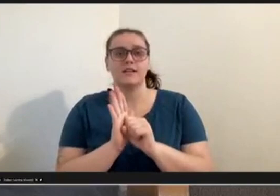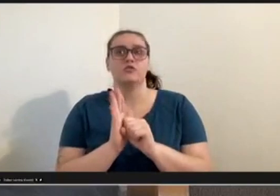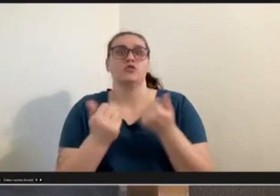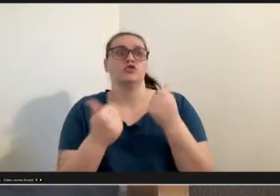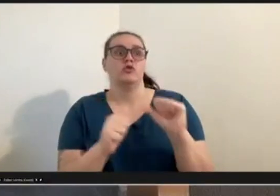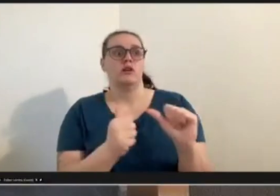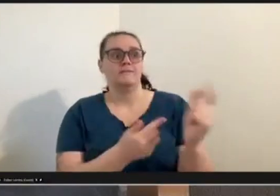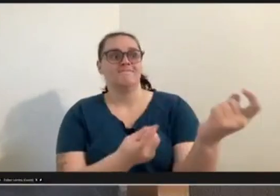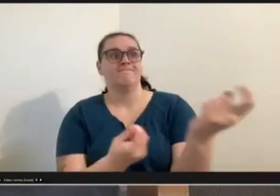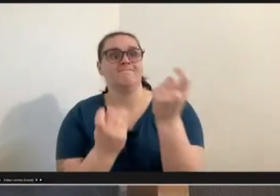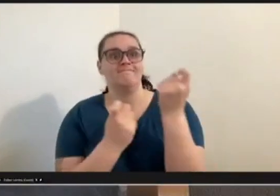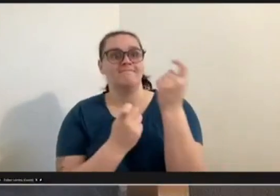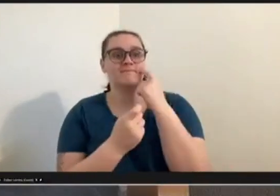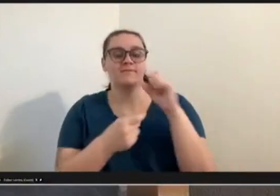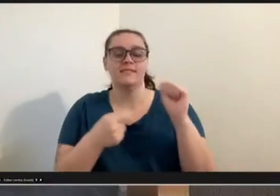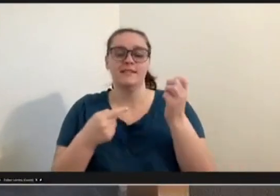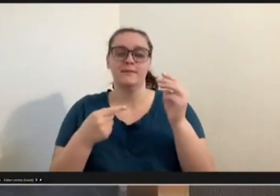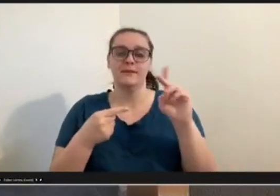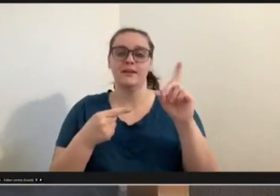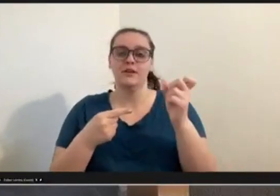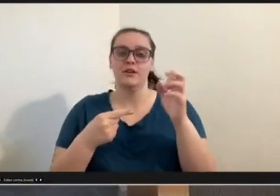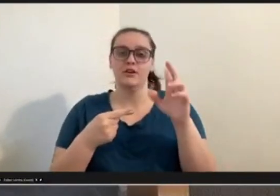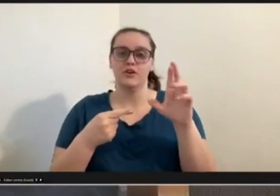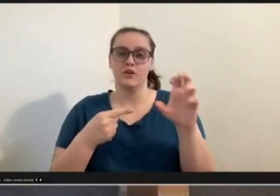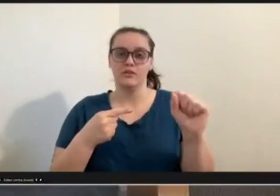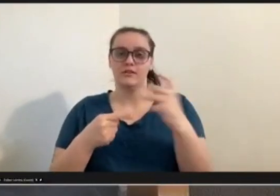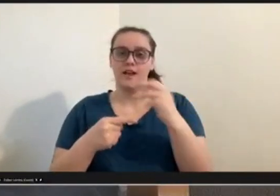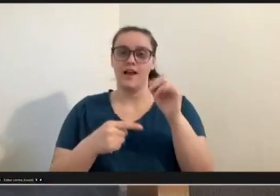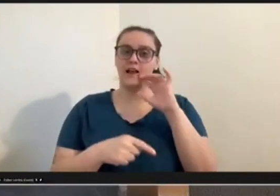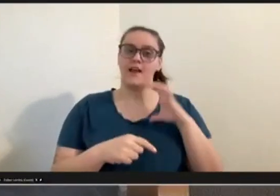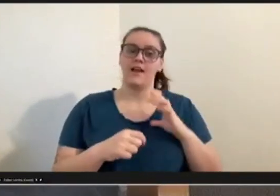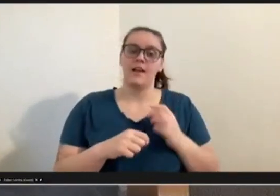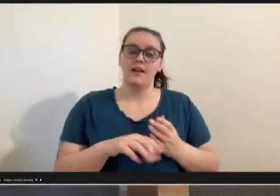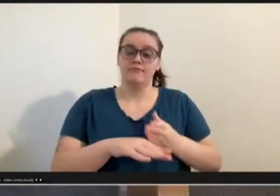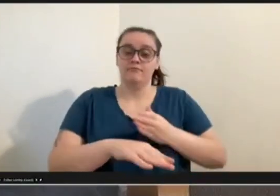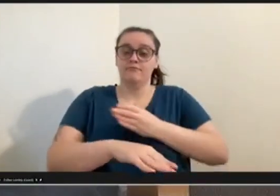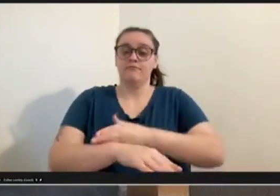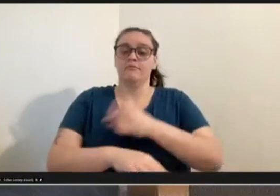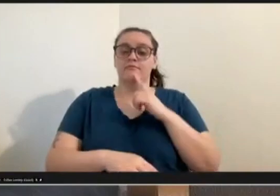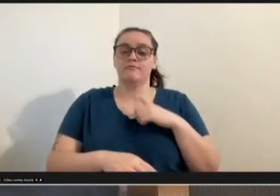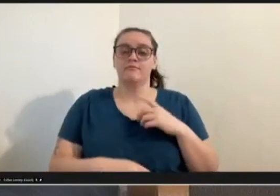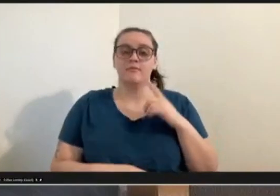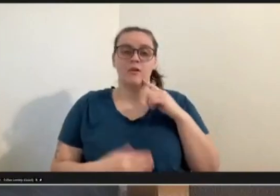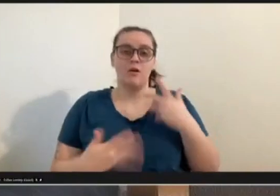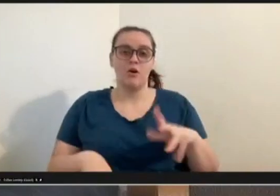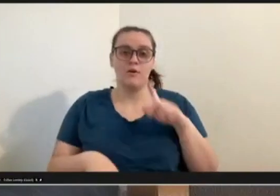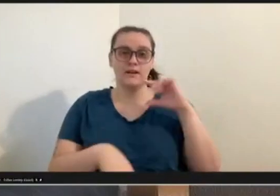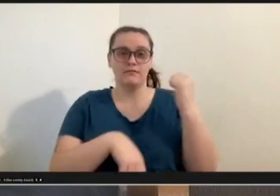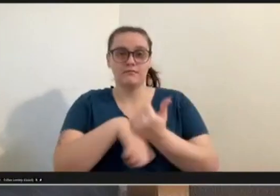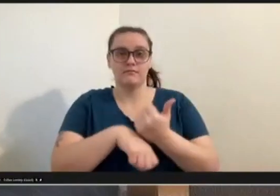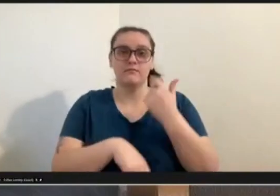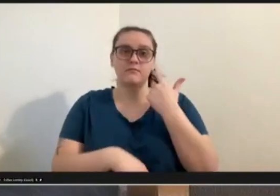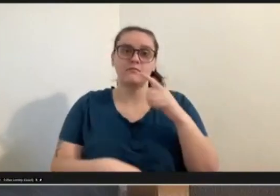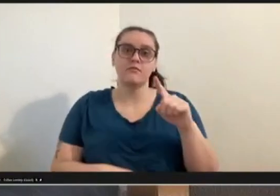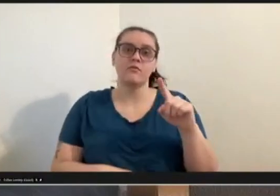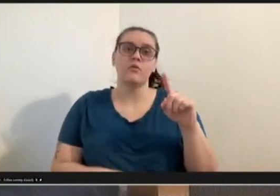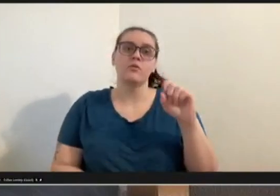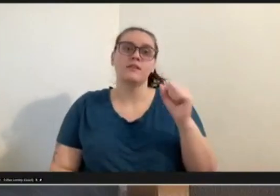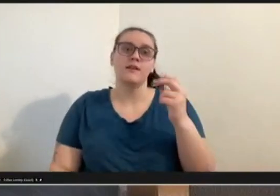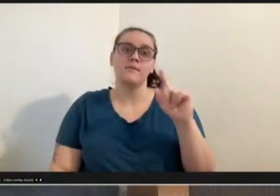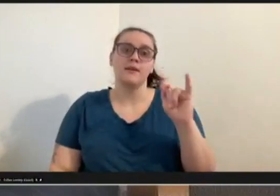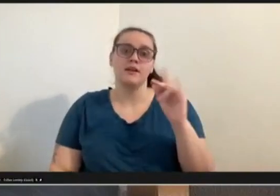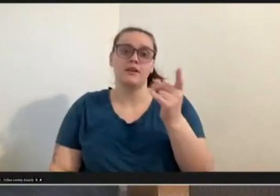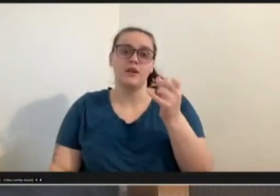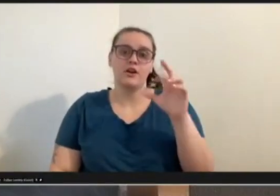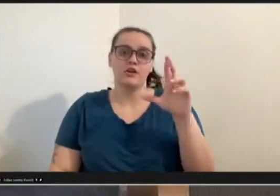on the significant investment we have already made through Senate Bill 4. Yet what we see here with the amended version